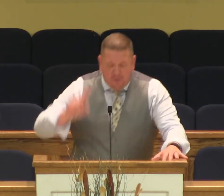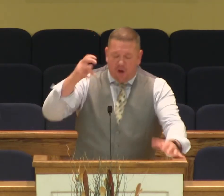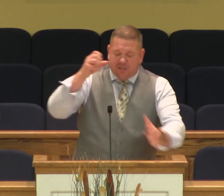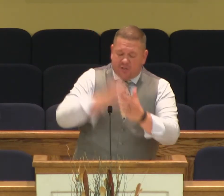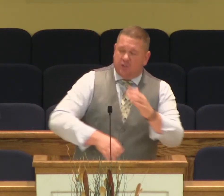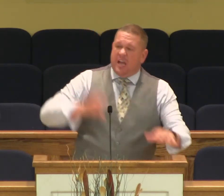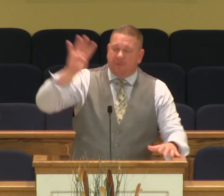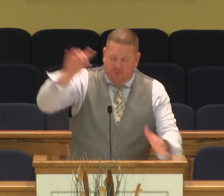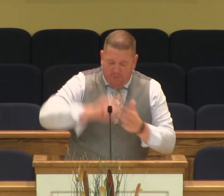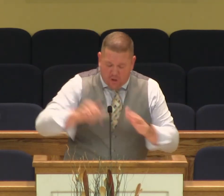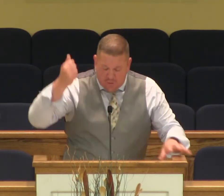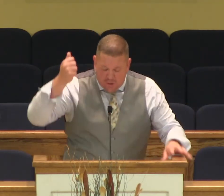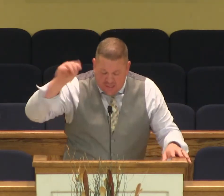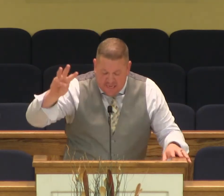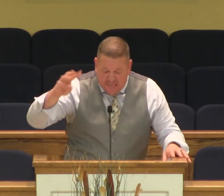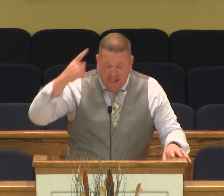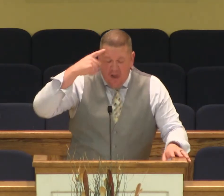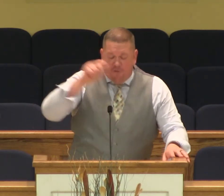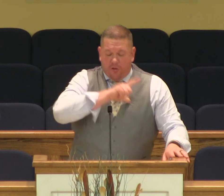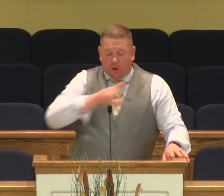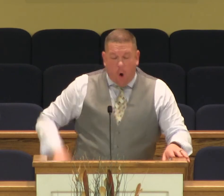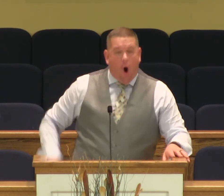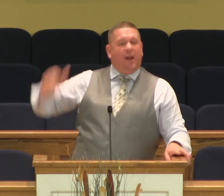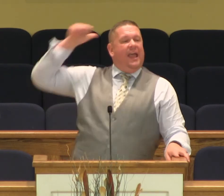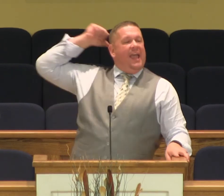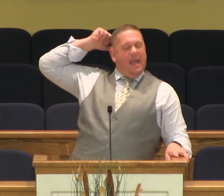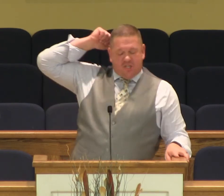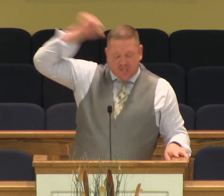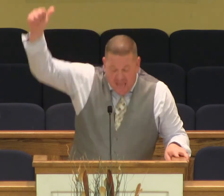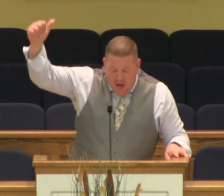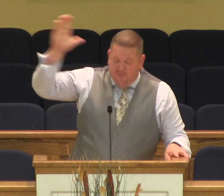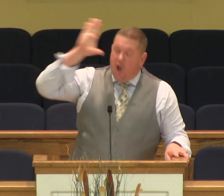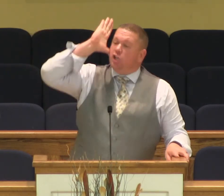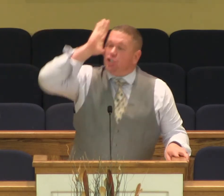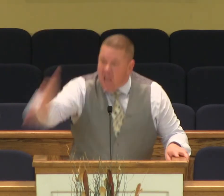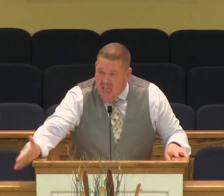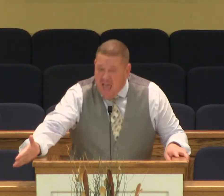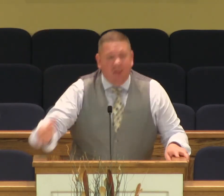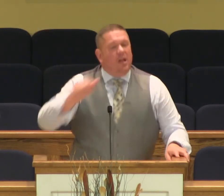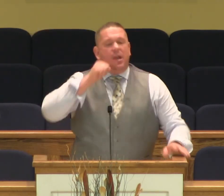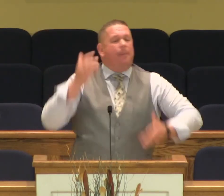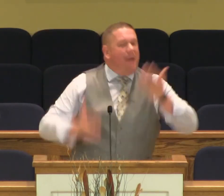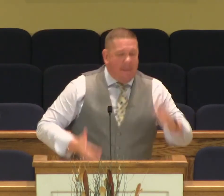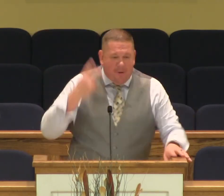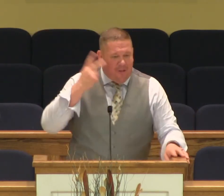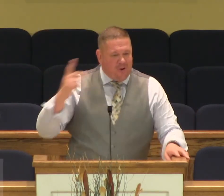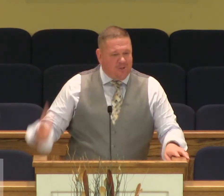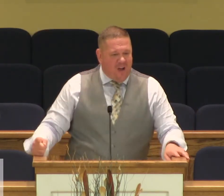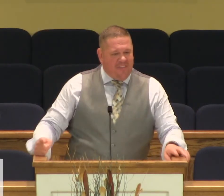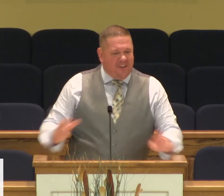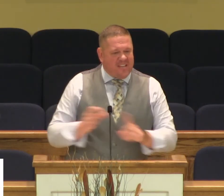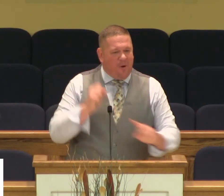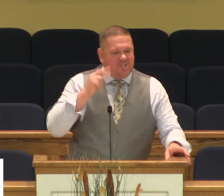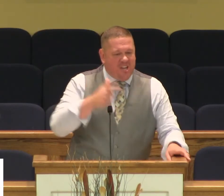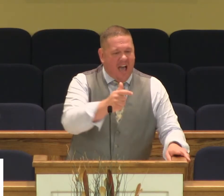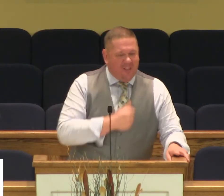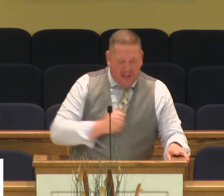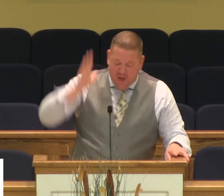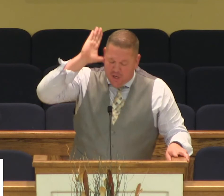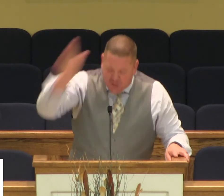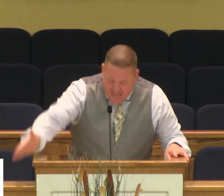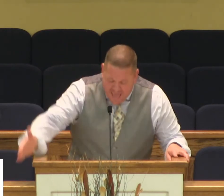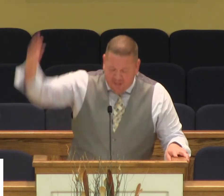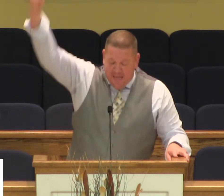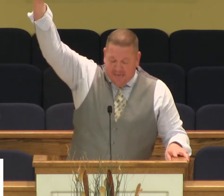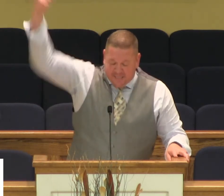chapter in 1 Thessalonians chapter 4 and verse number 16. For the Lord himself shall, not maybe, Brother George, right? There's that word shall you